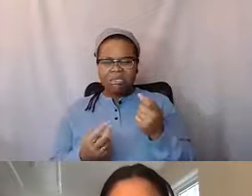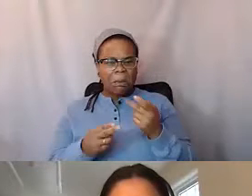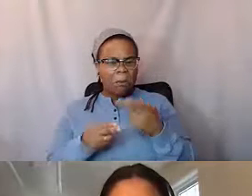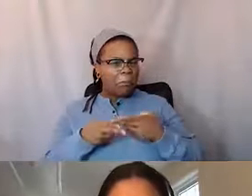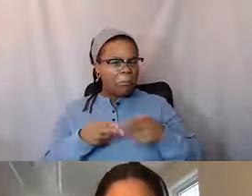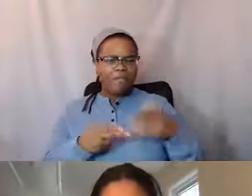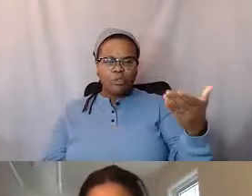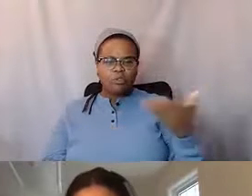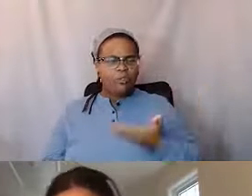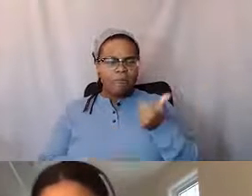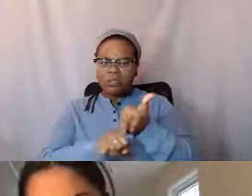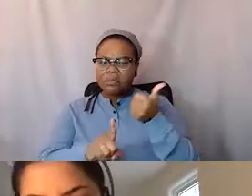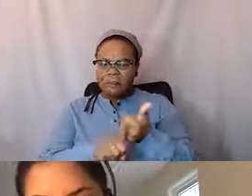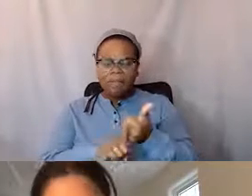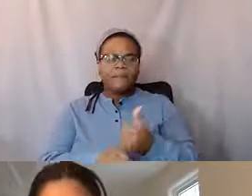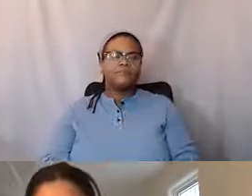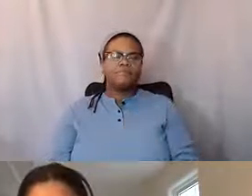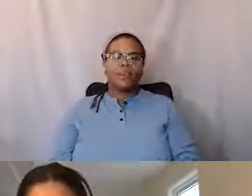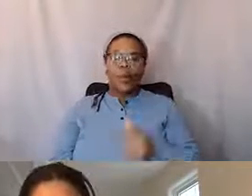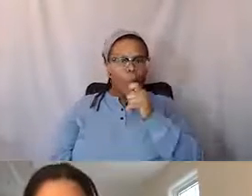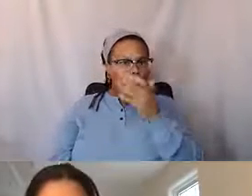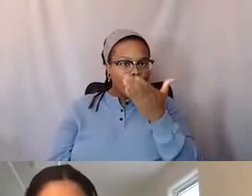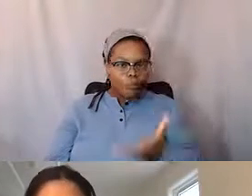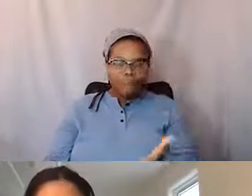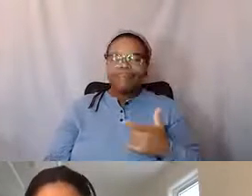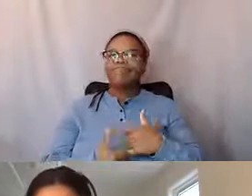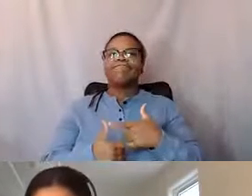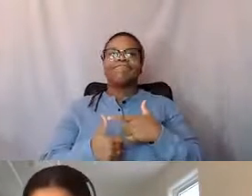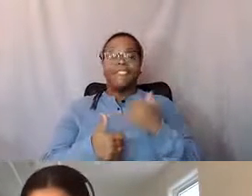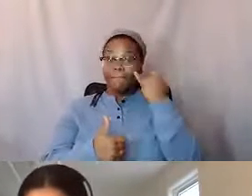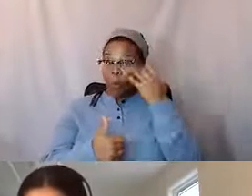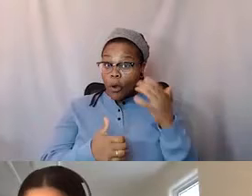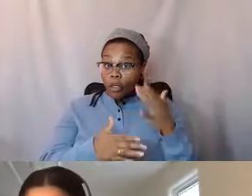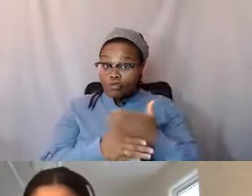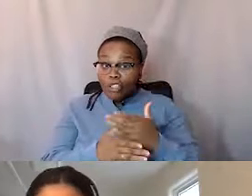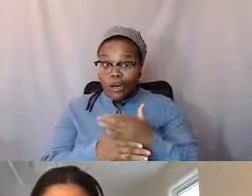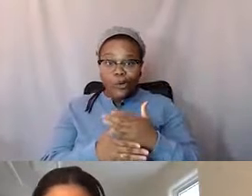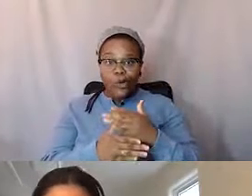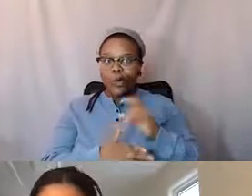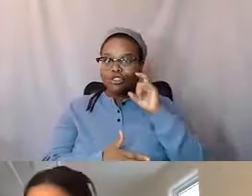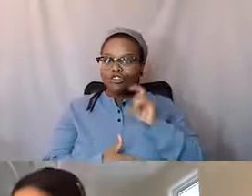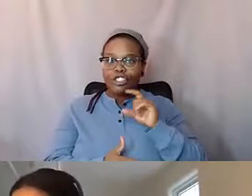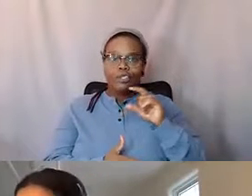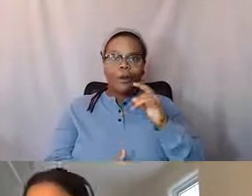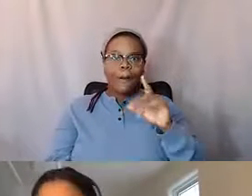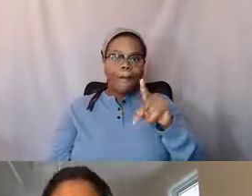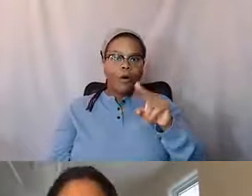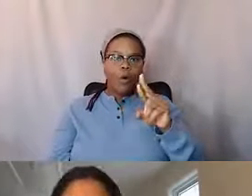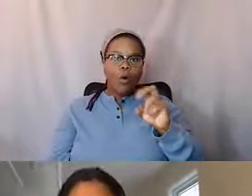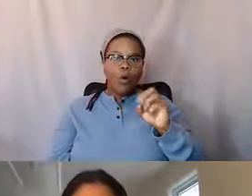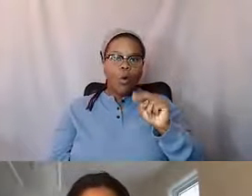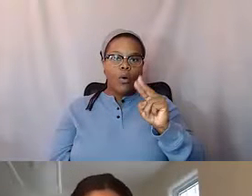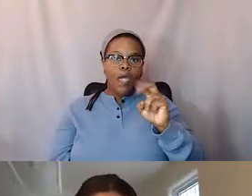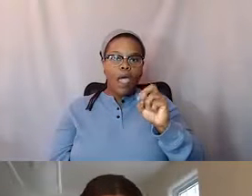of yourself, who you are, if you want to share your gender pronouns that you prefer to use in the